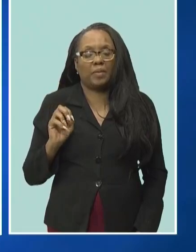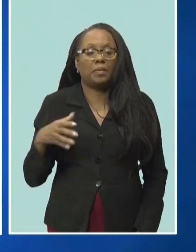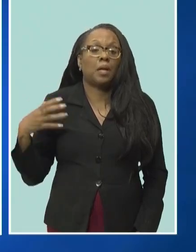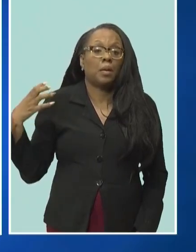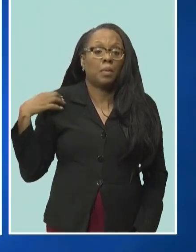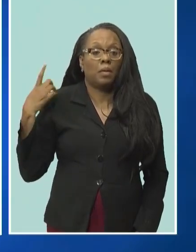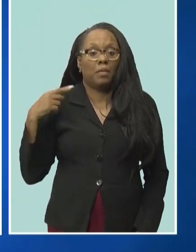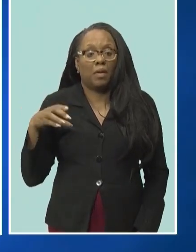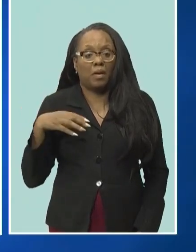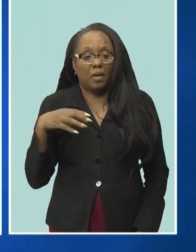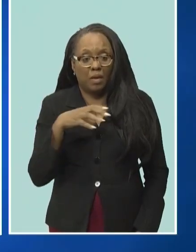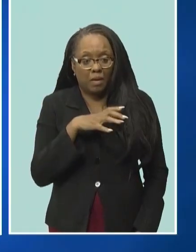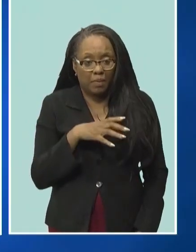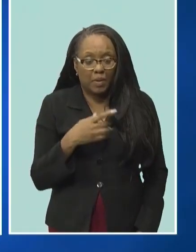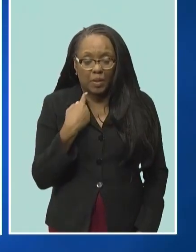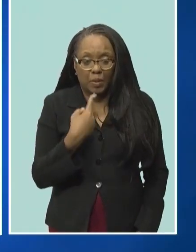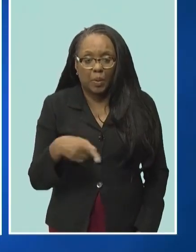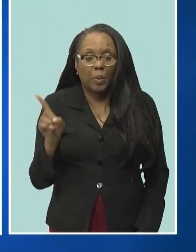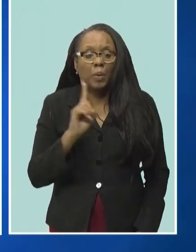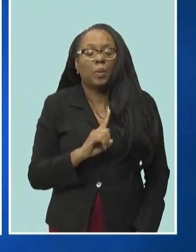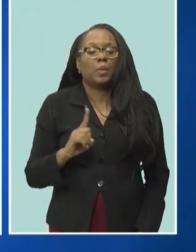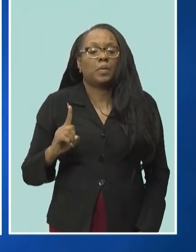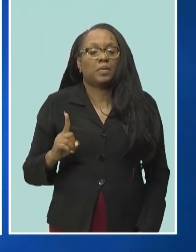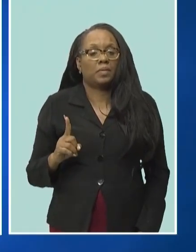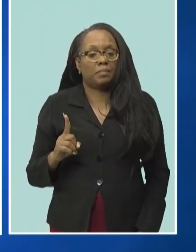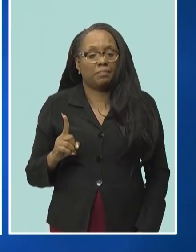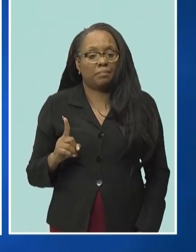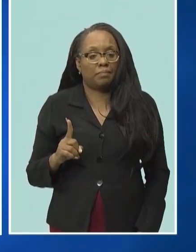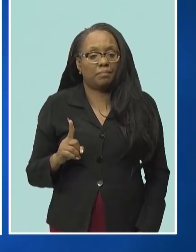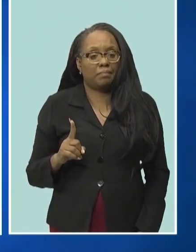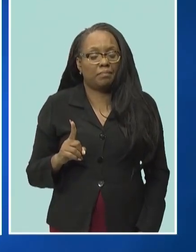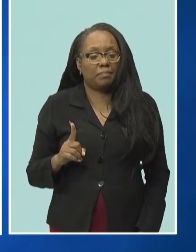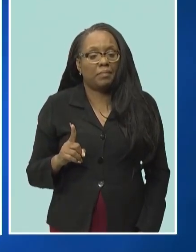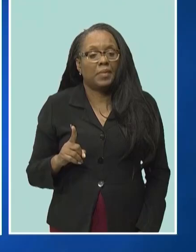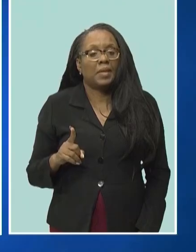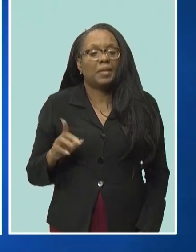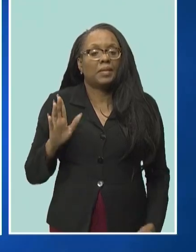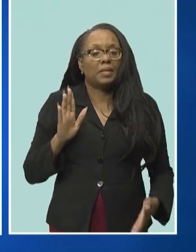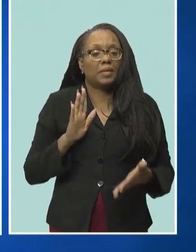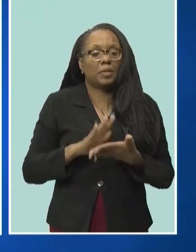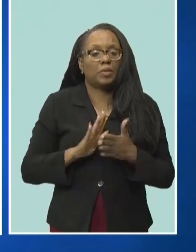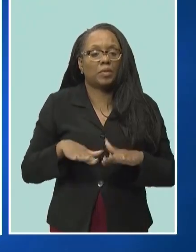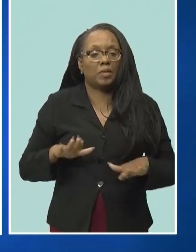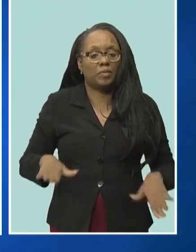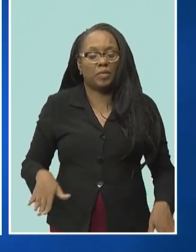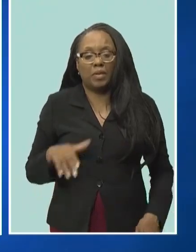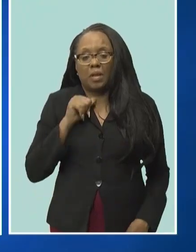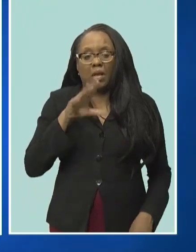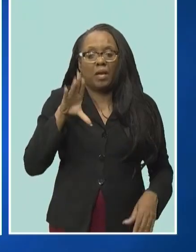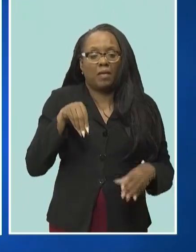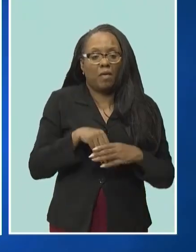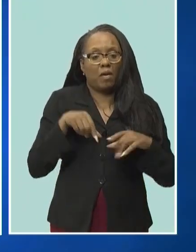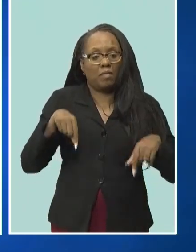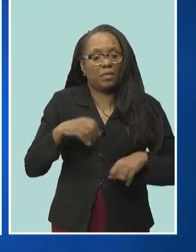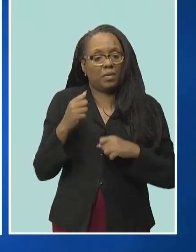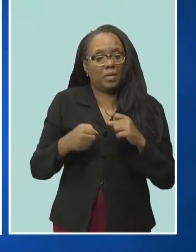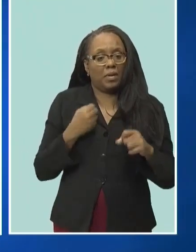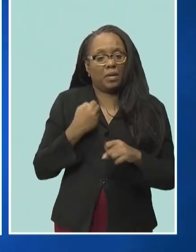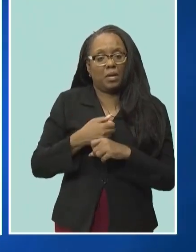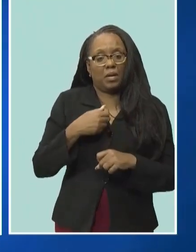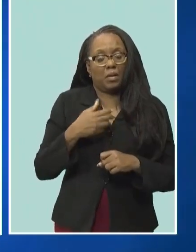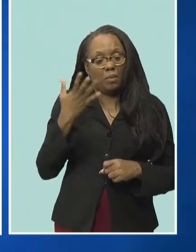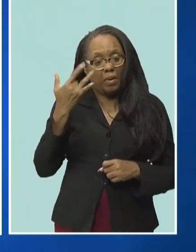the project, Cheryl Bell, told CBC News the school children have not been participating this year because of the COVID-19